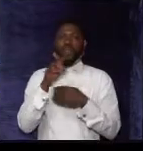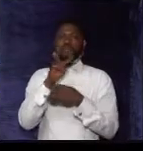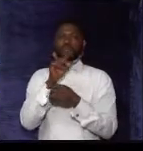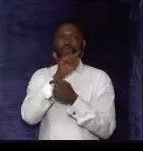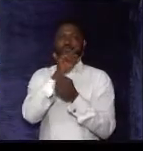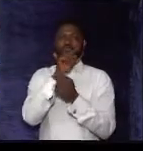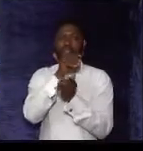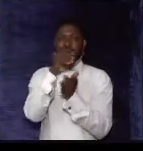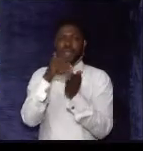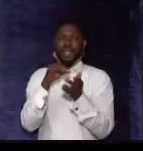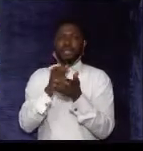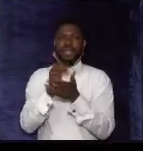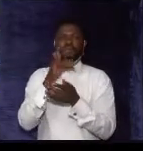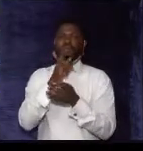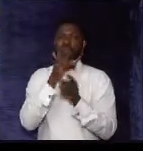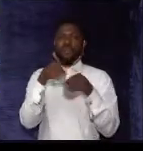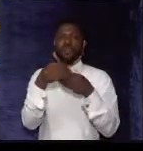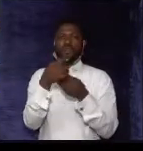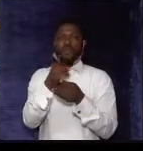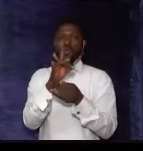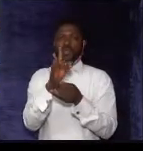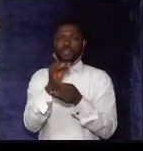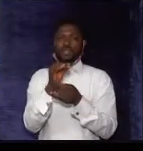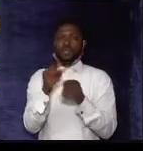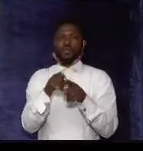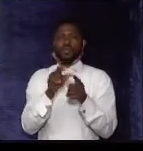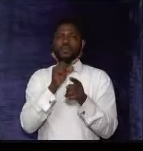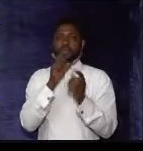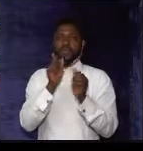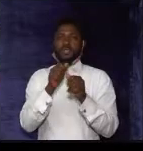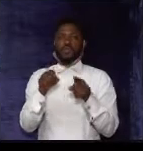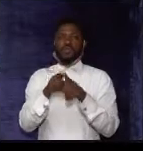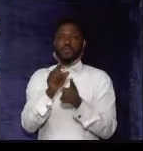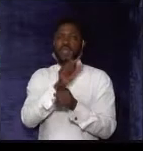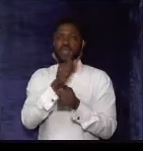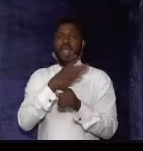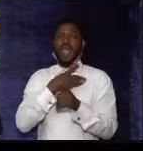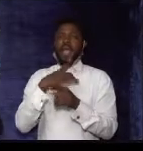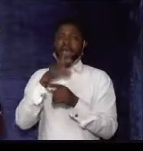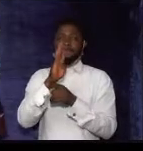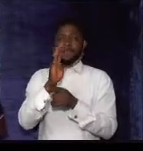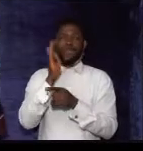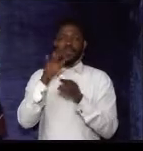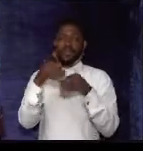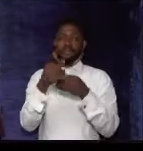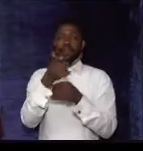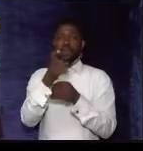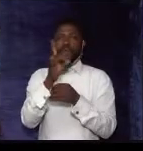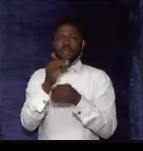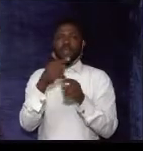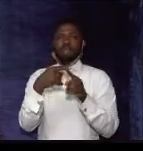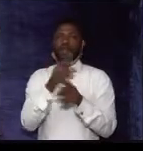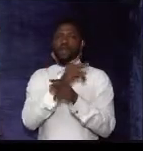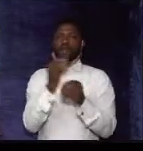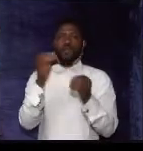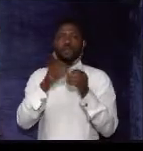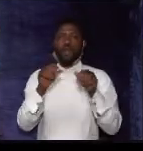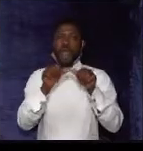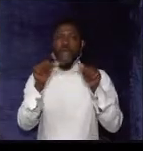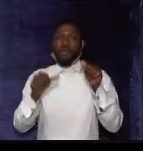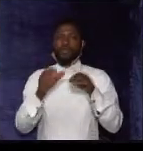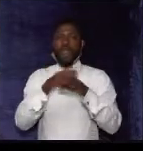two centers, and that will not give you 180. It's not even possible. So A and B will give you 180, but they are no